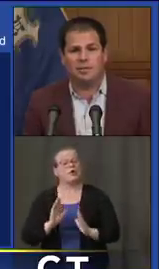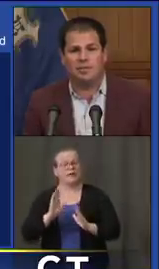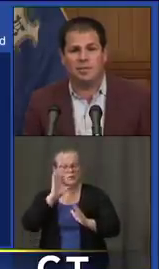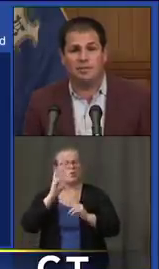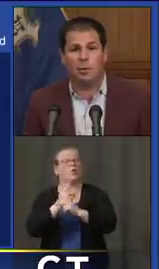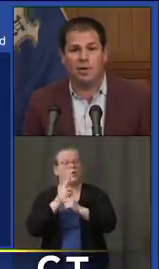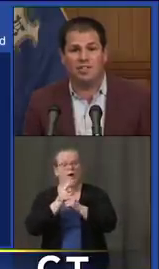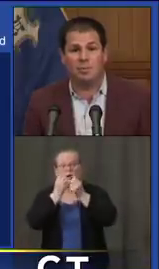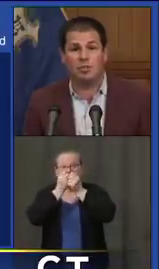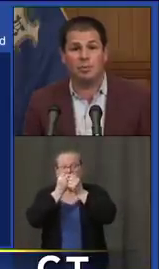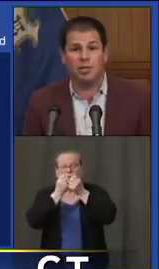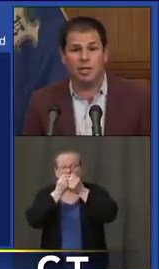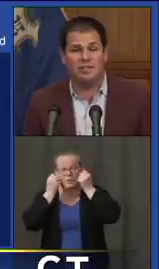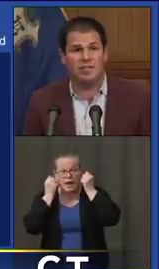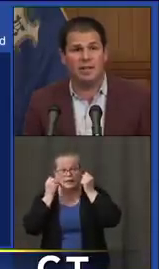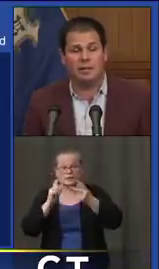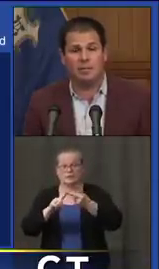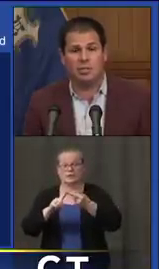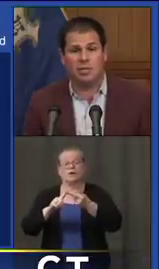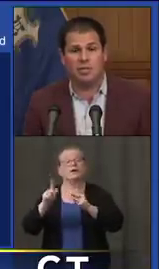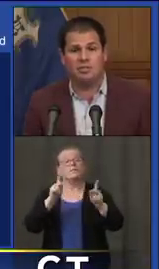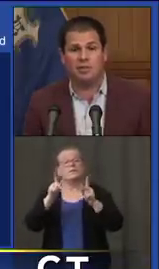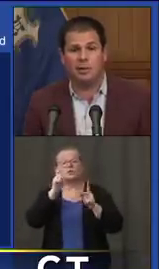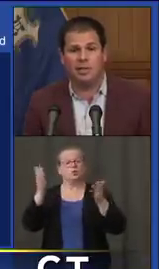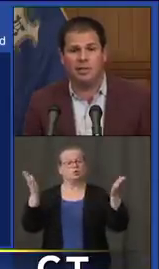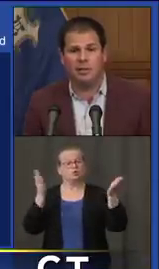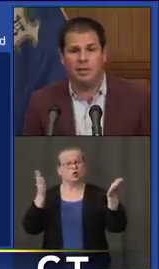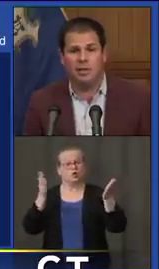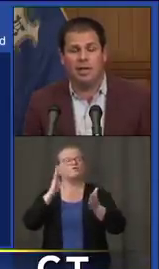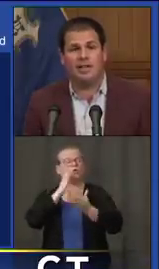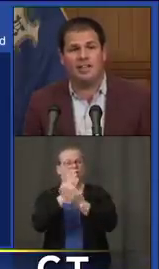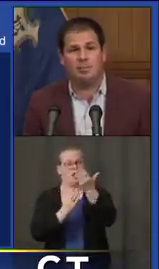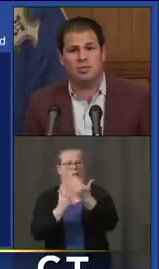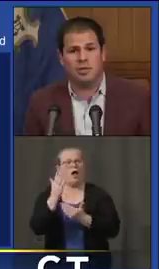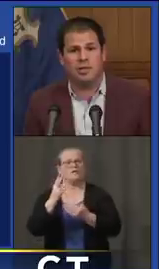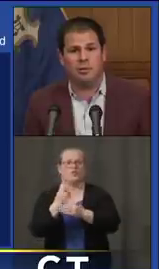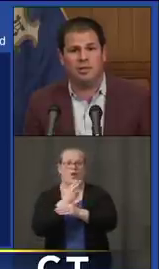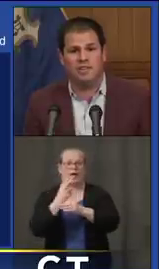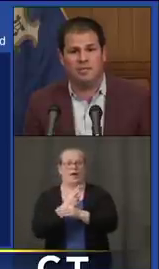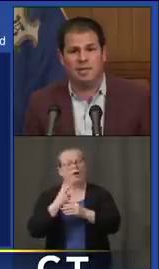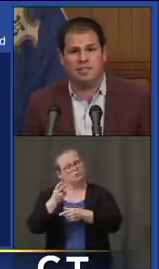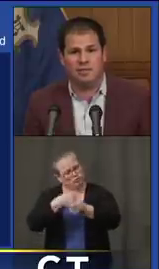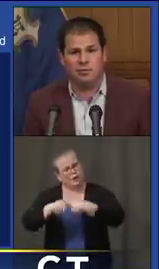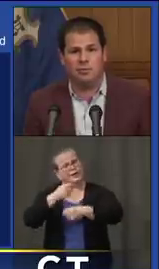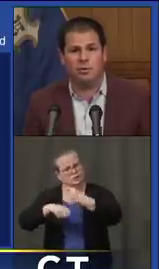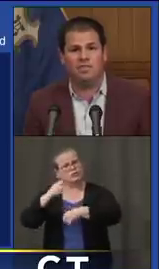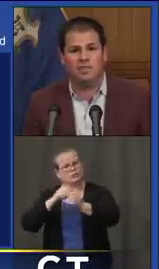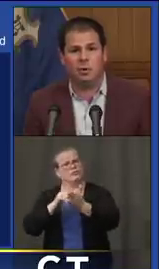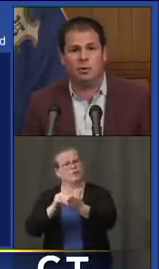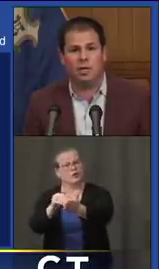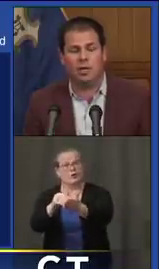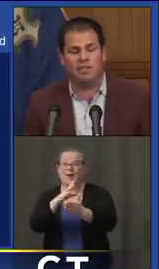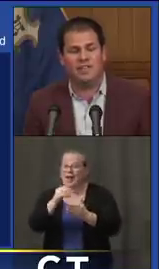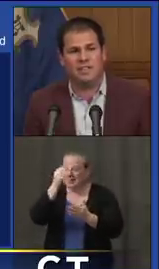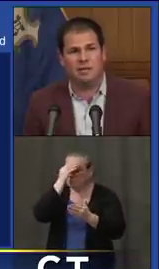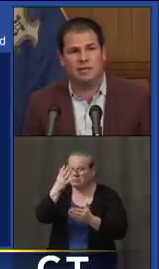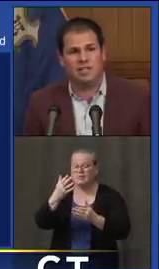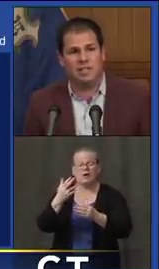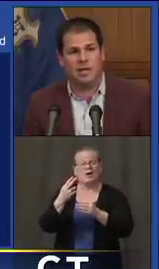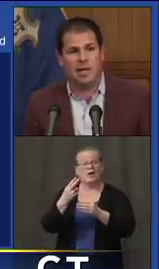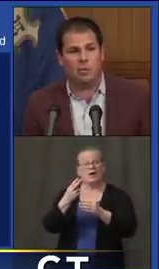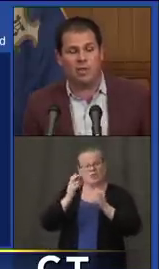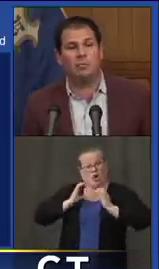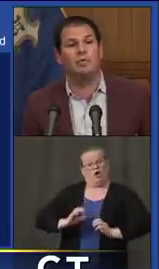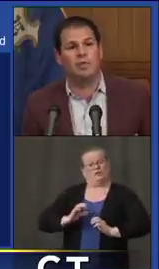Table servers are going to be wearing disposable gloves that are going to be changed frequently. And customers are going to need to wear face masks too, or cloth face